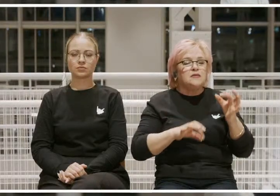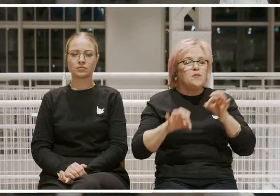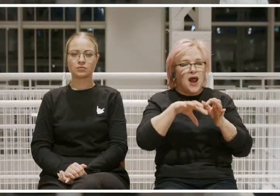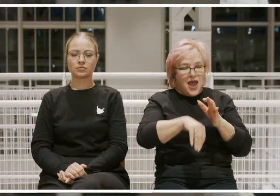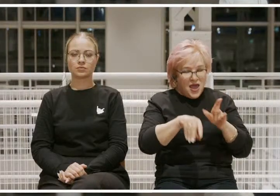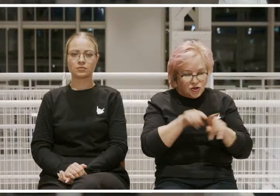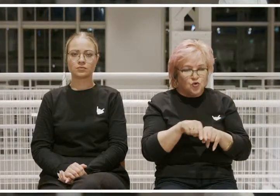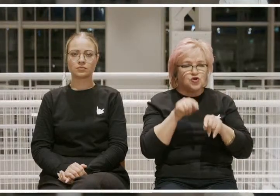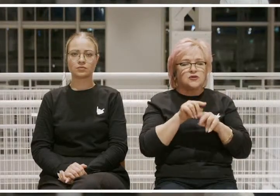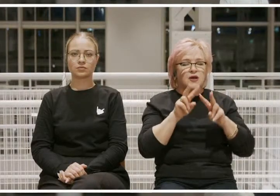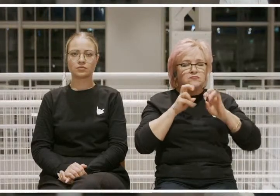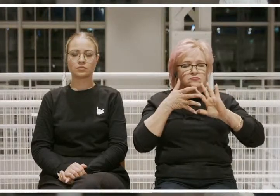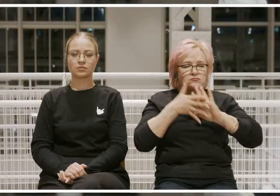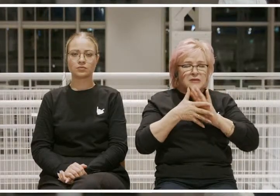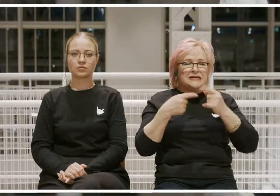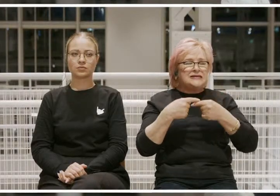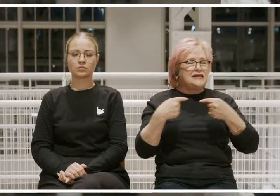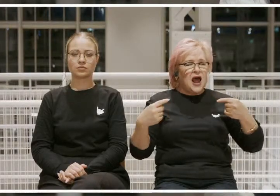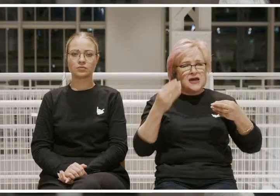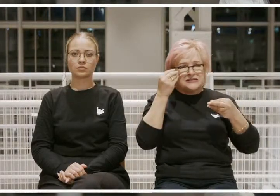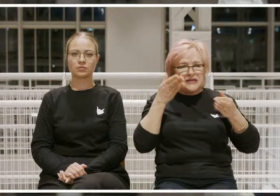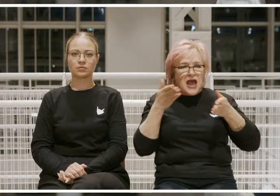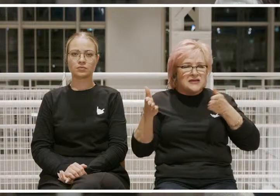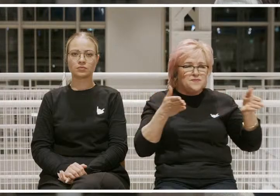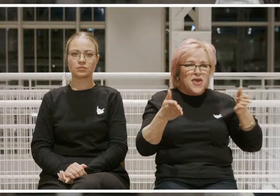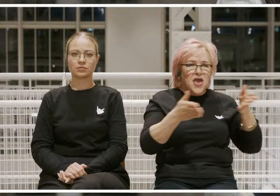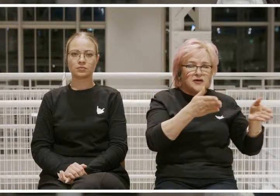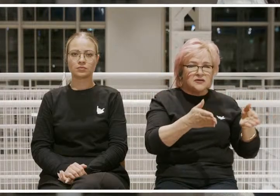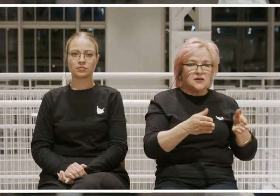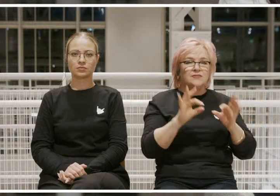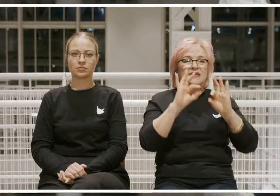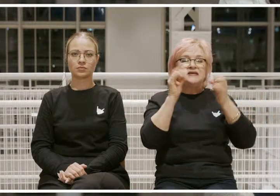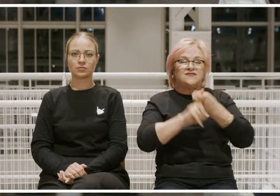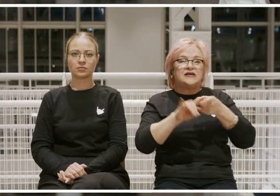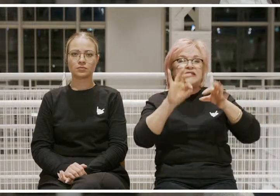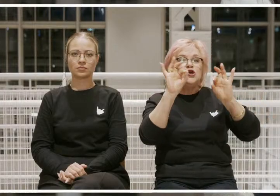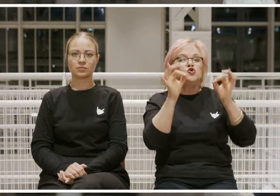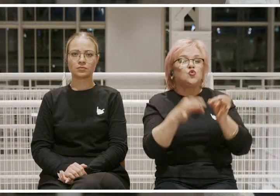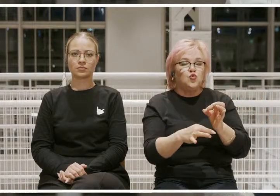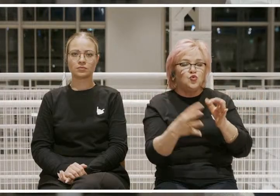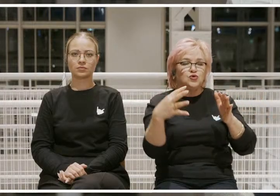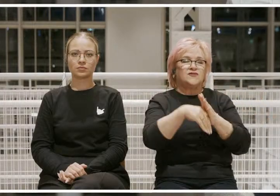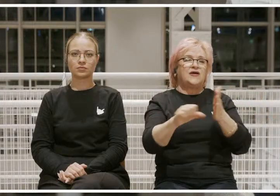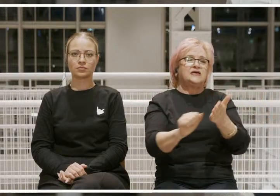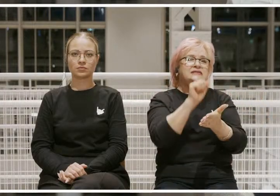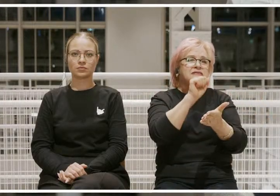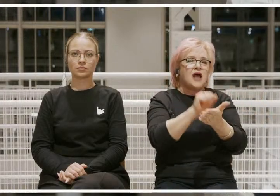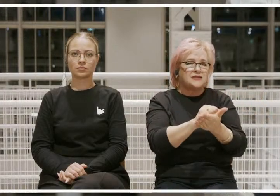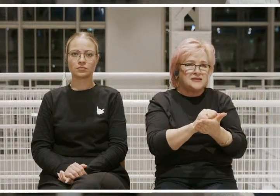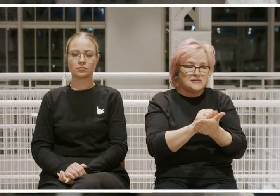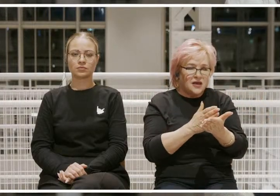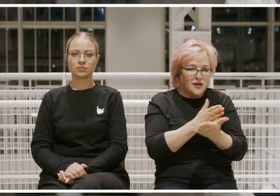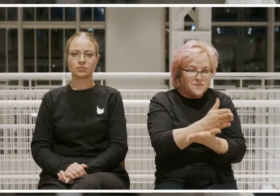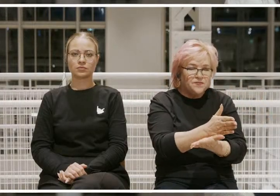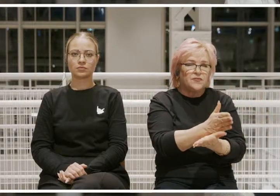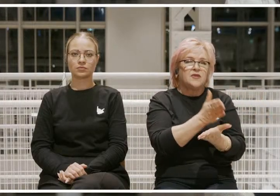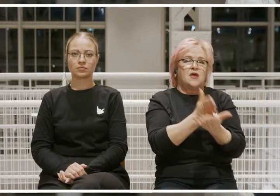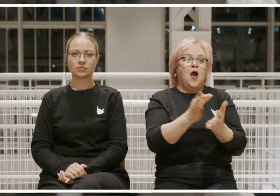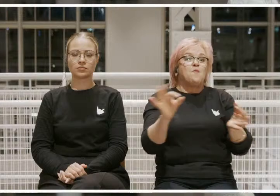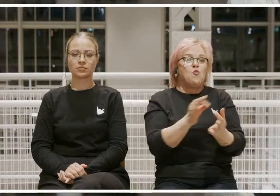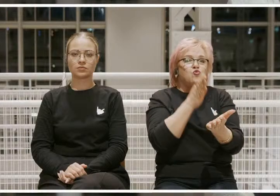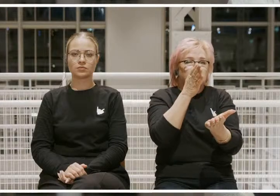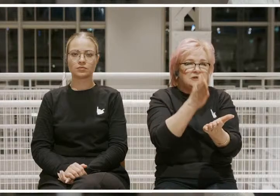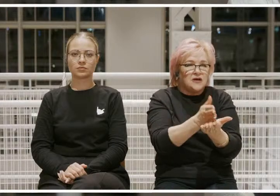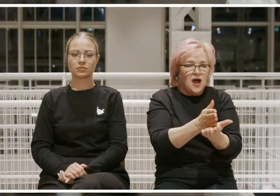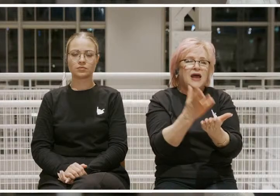So for the Biennial, Danarto connects with contemporary thinkers from Turkey, including musicians, poets, and graphic